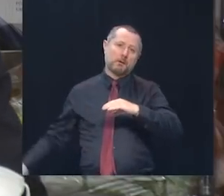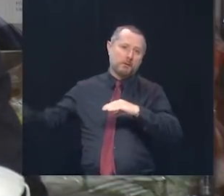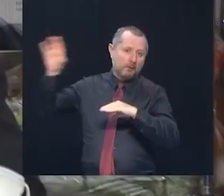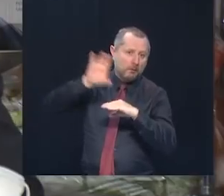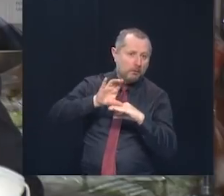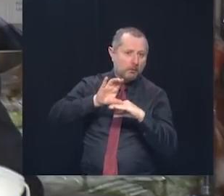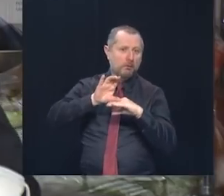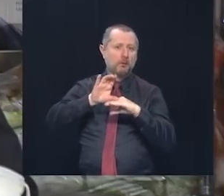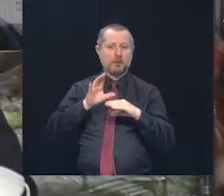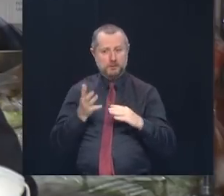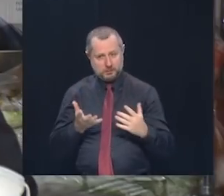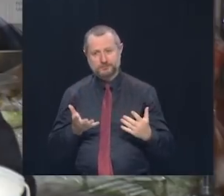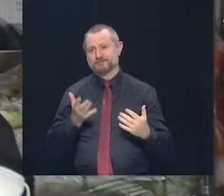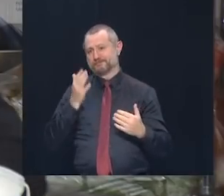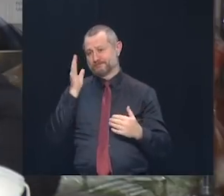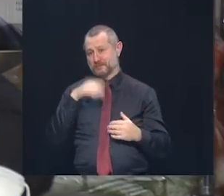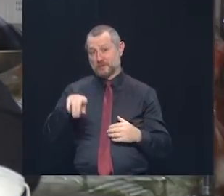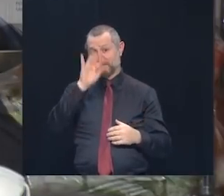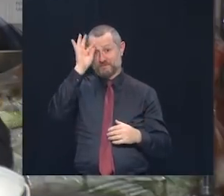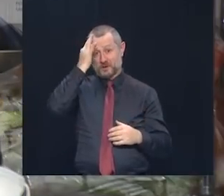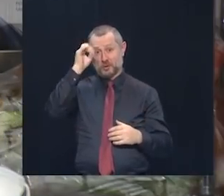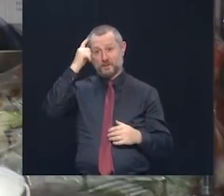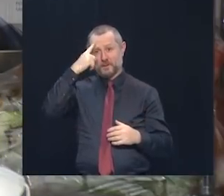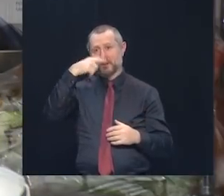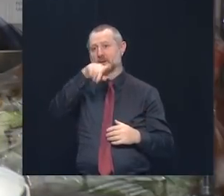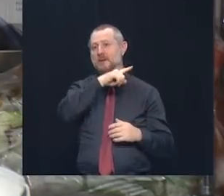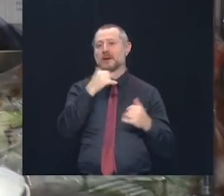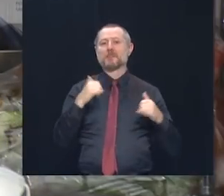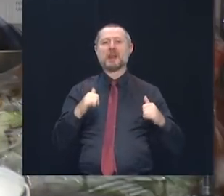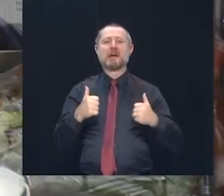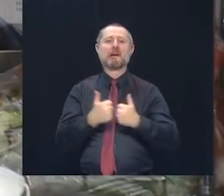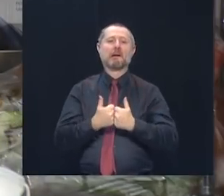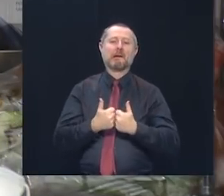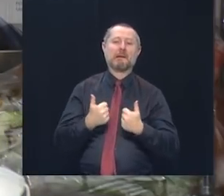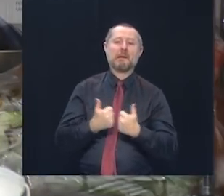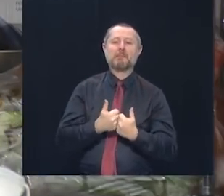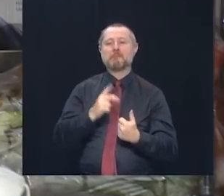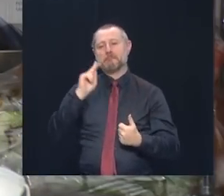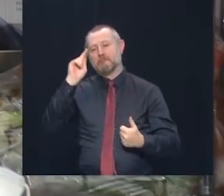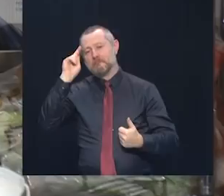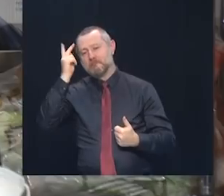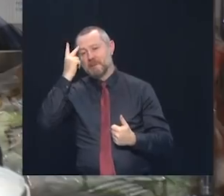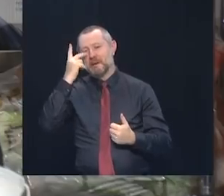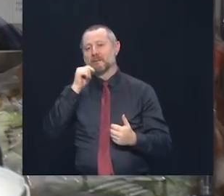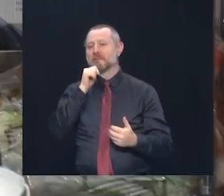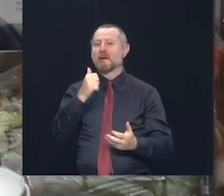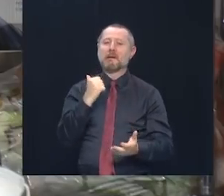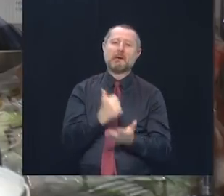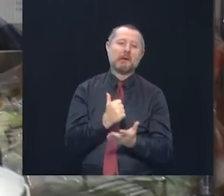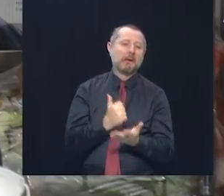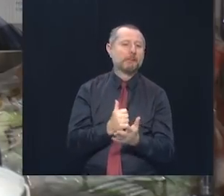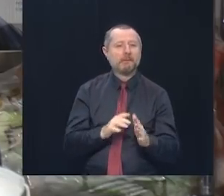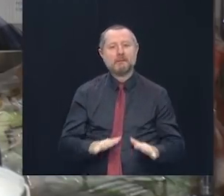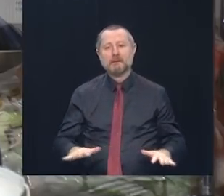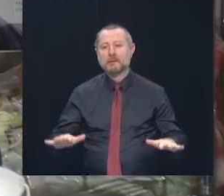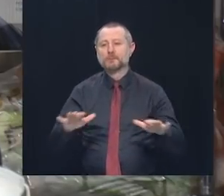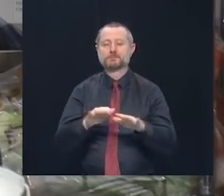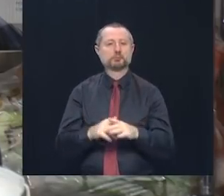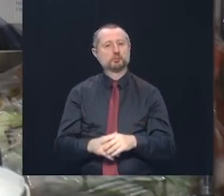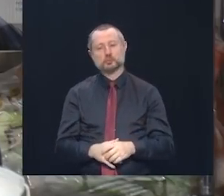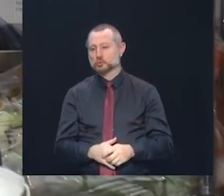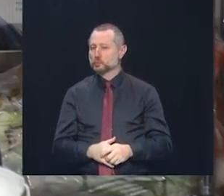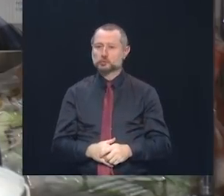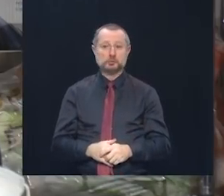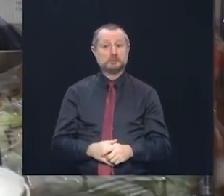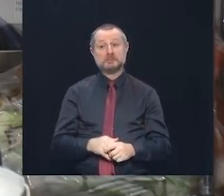Washington is playing games and playing politics, and people aren't getting relief. So especially this